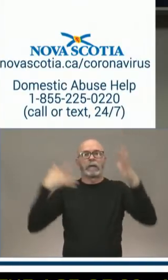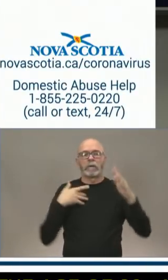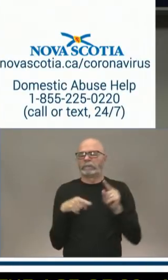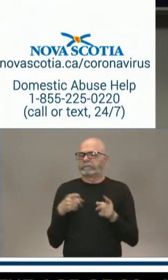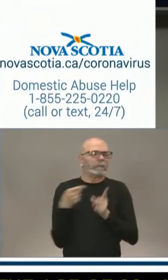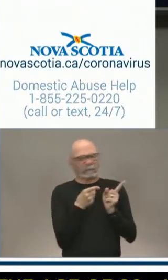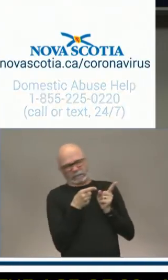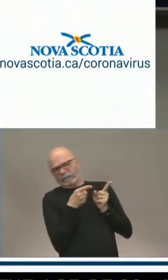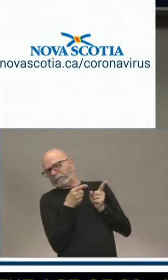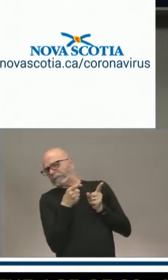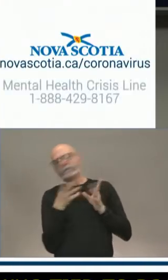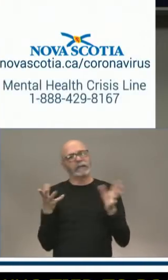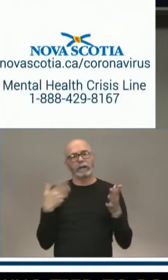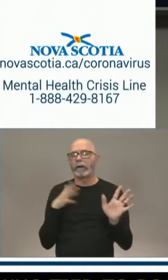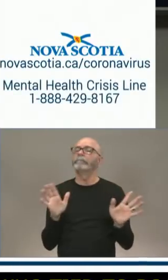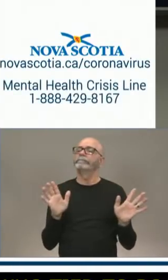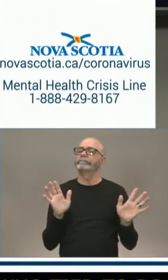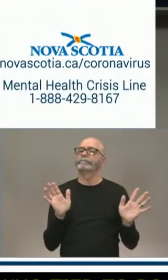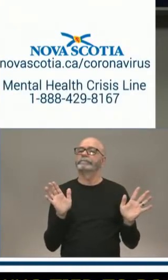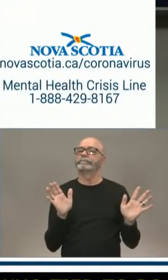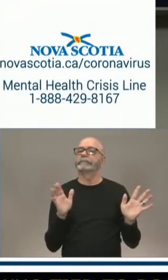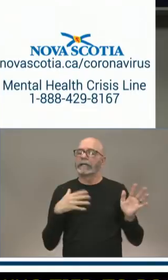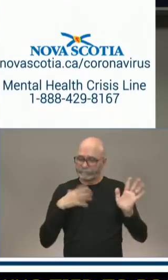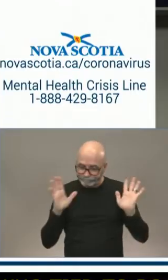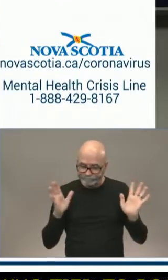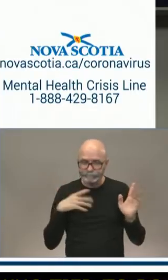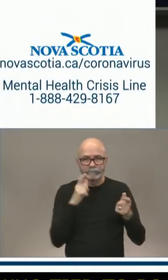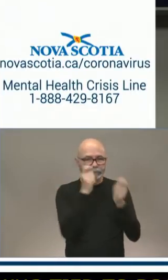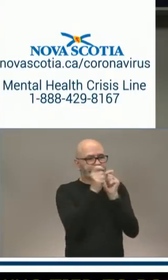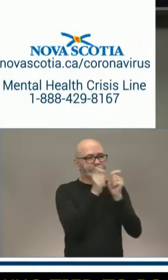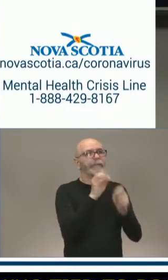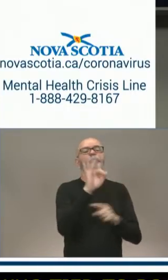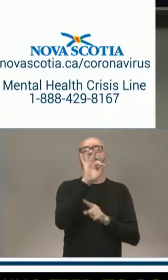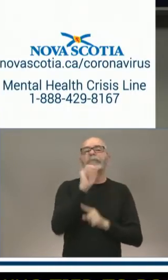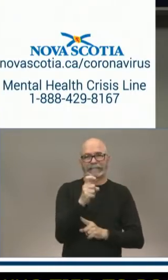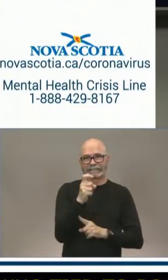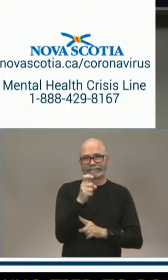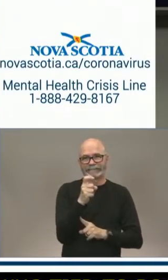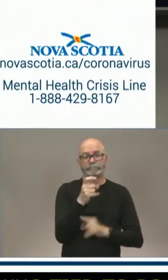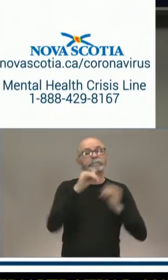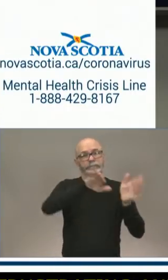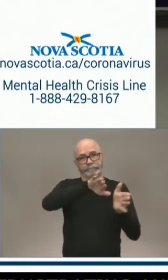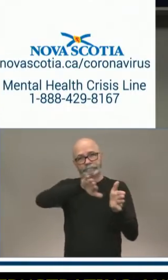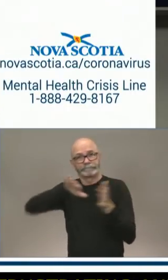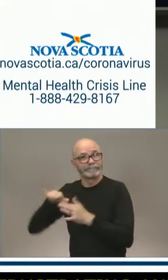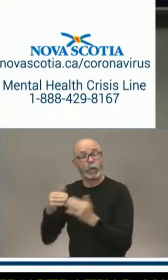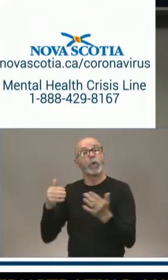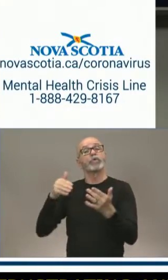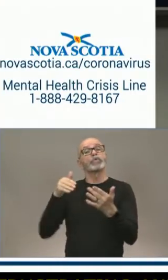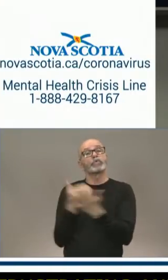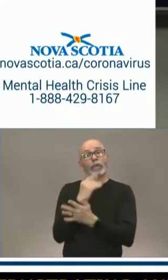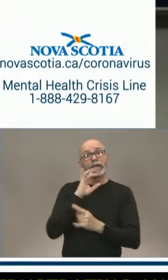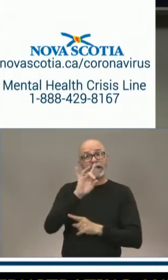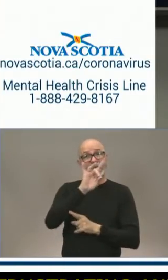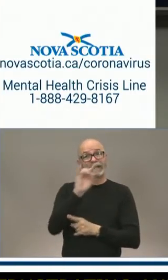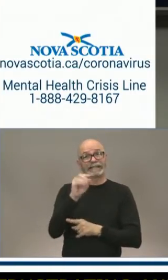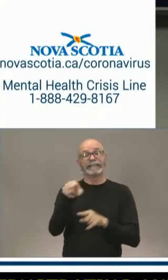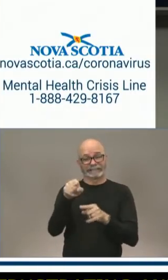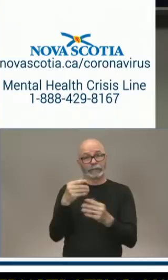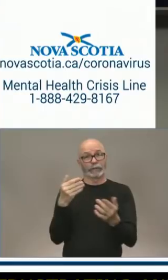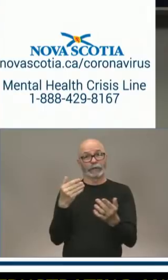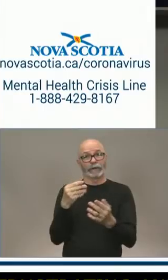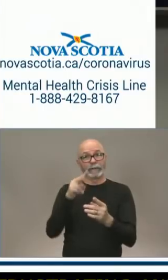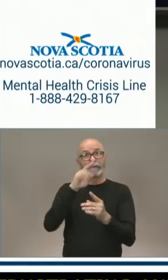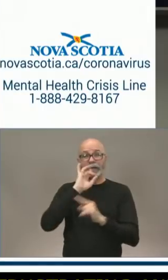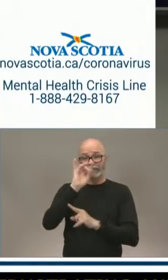better, and we will. Booking for new appointments, and this is for people 80 and above, will resume this coming Monday